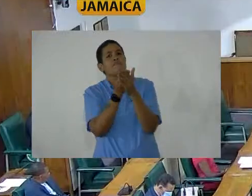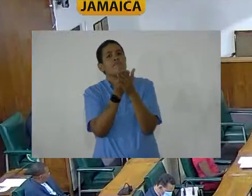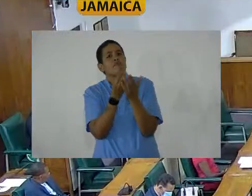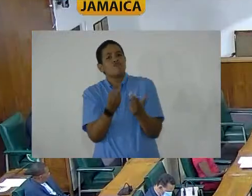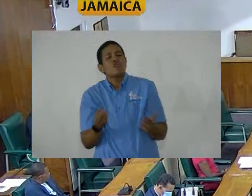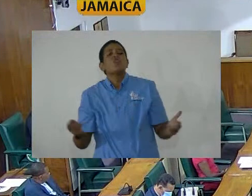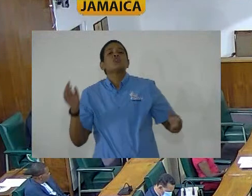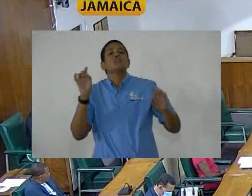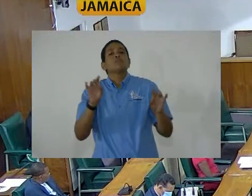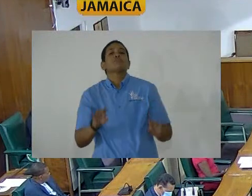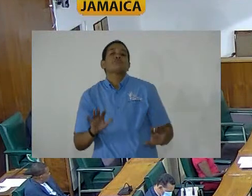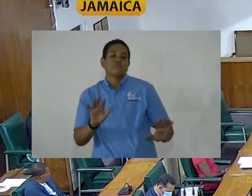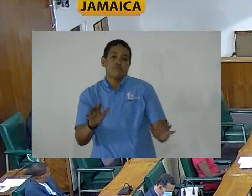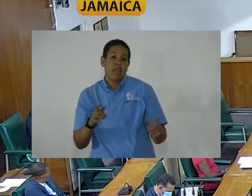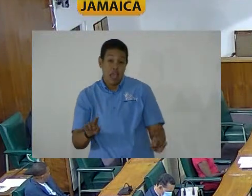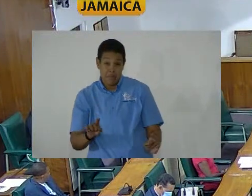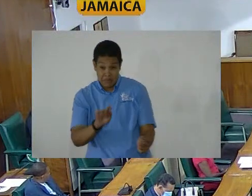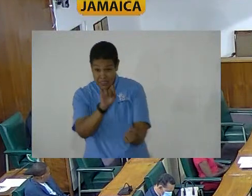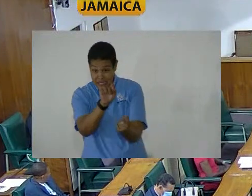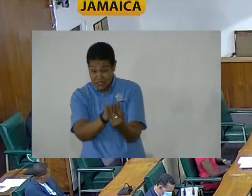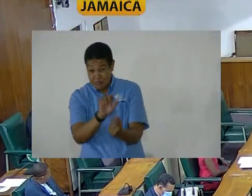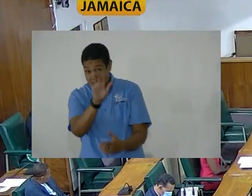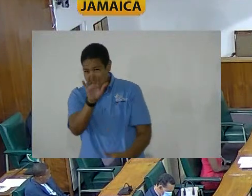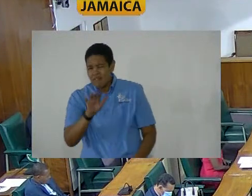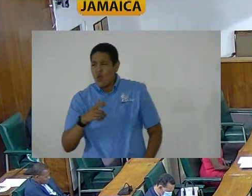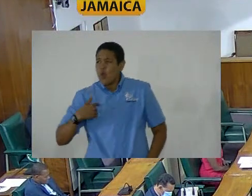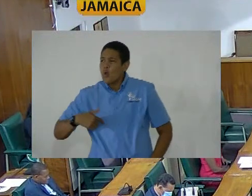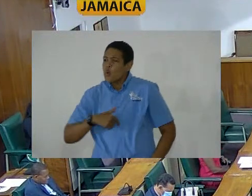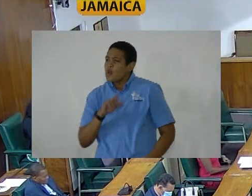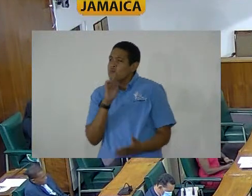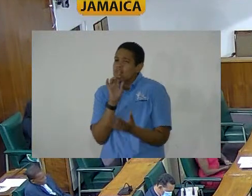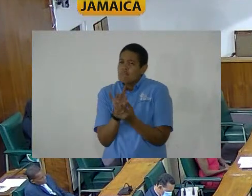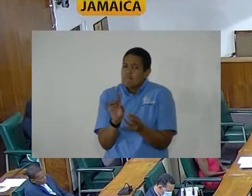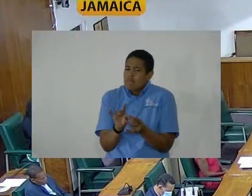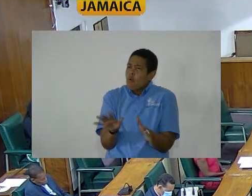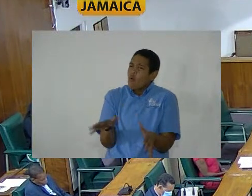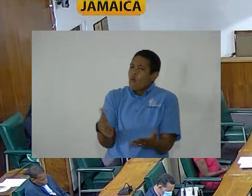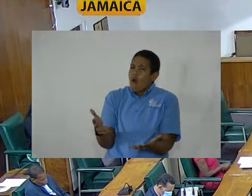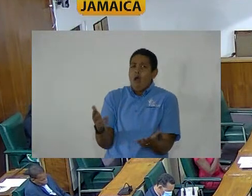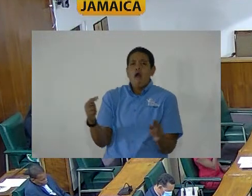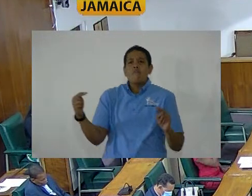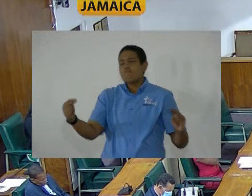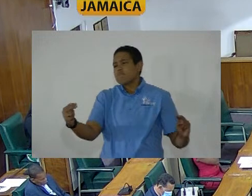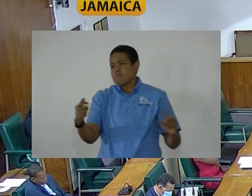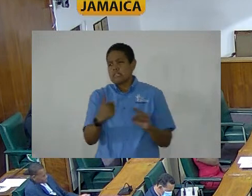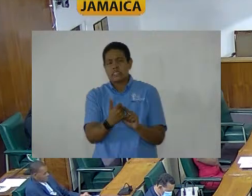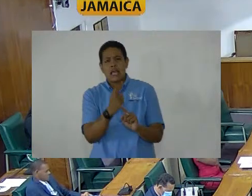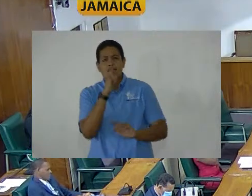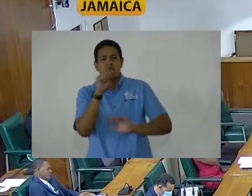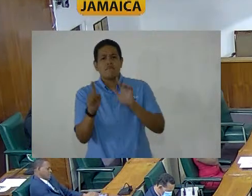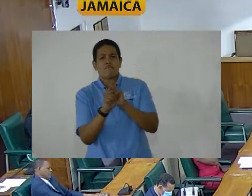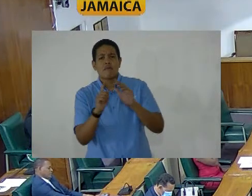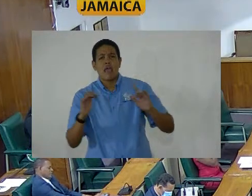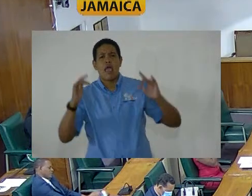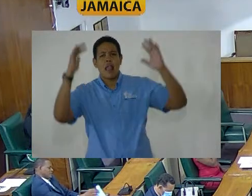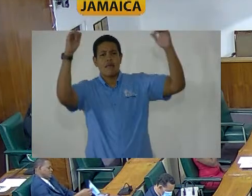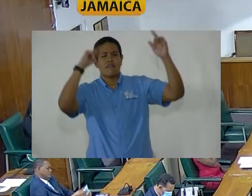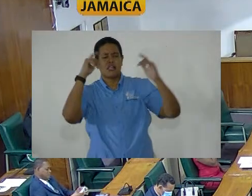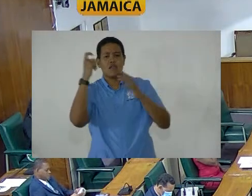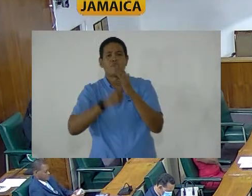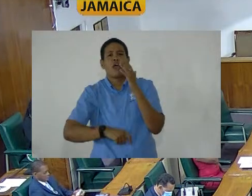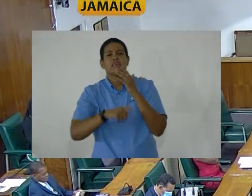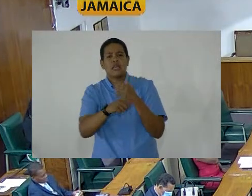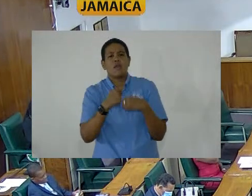resources. Specifically, we argued that in light of the elevated prices of basic